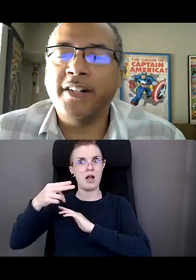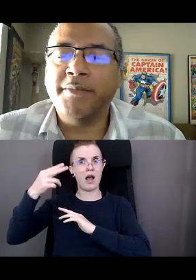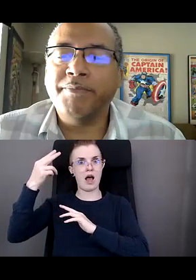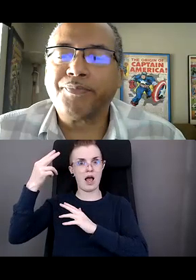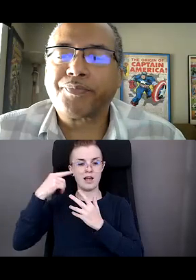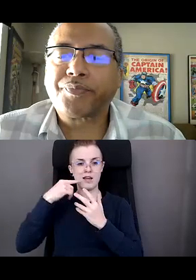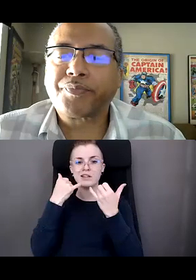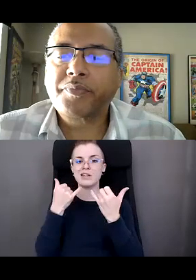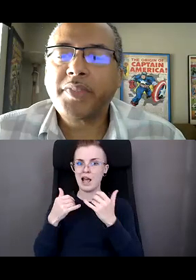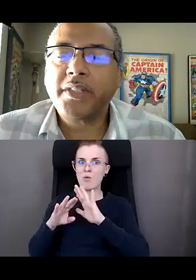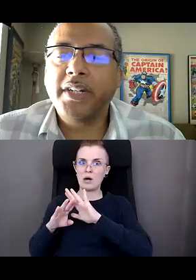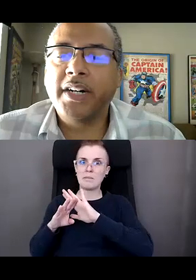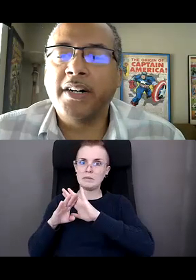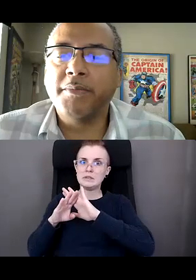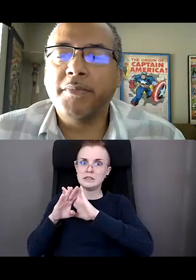in